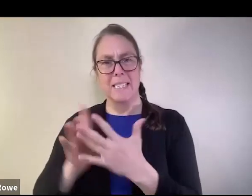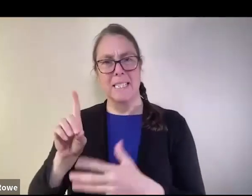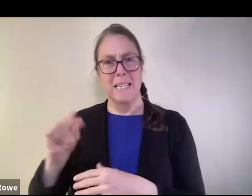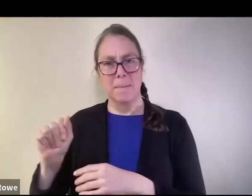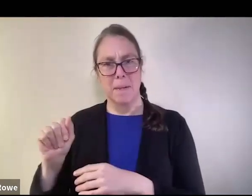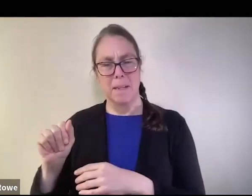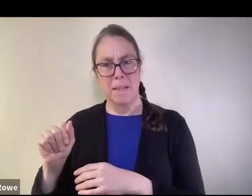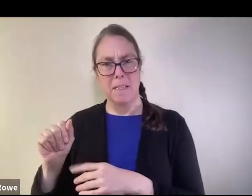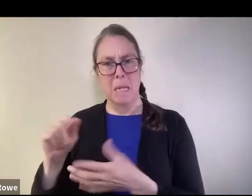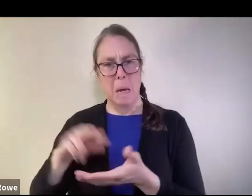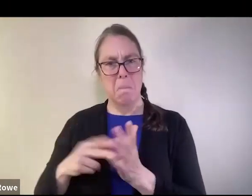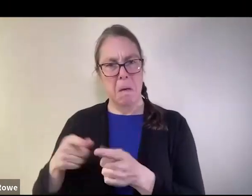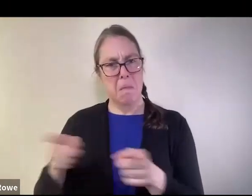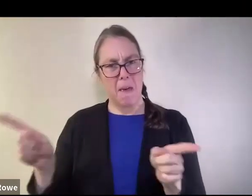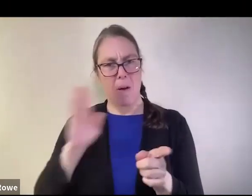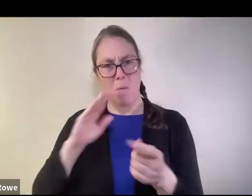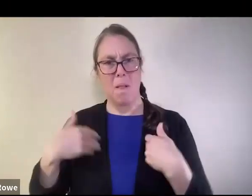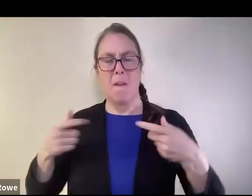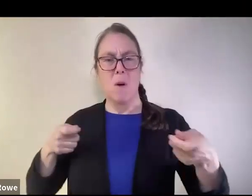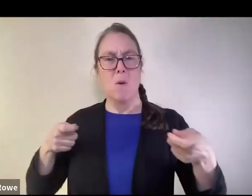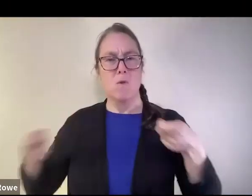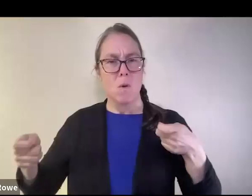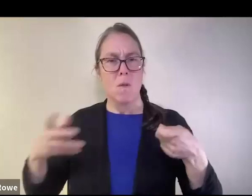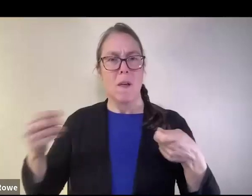disabilities have control and freedom